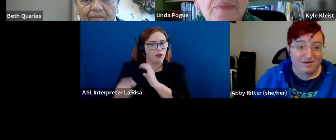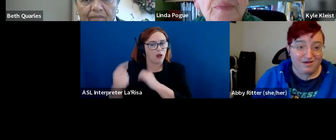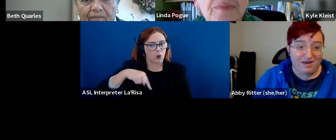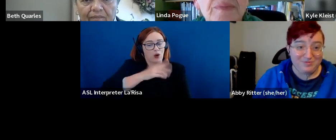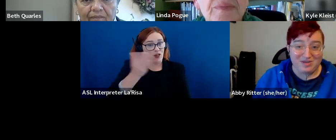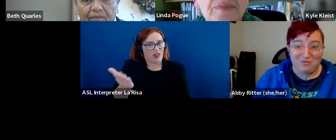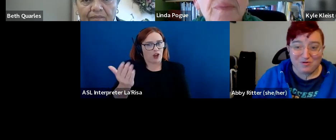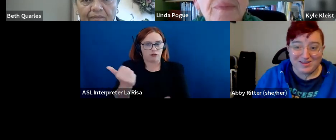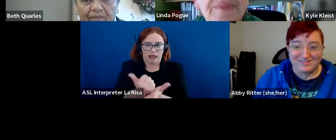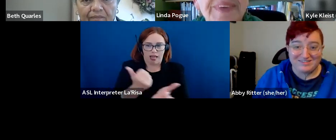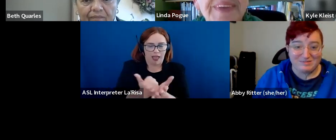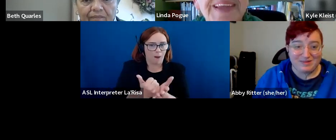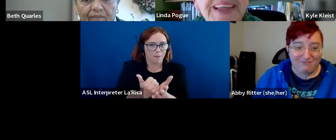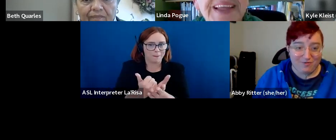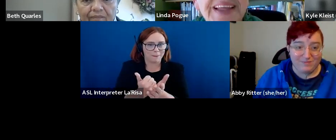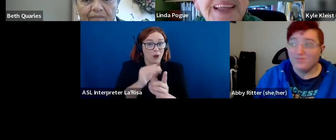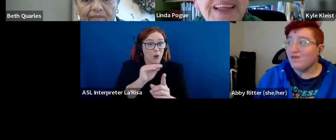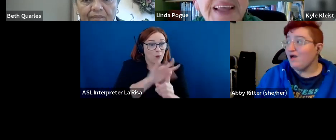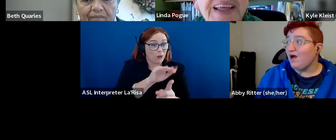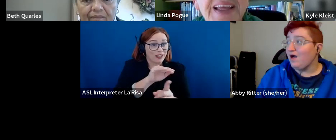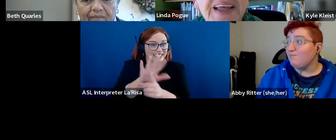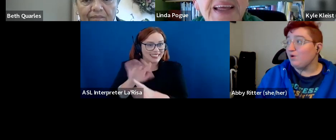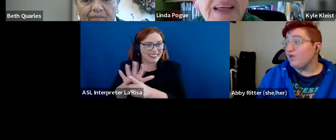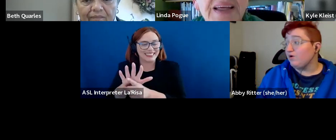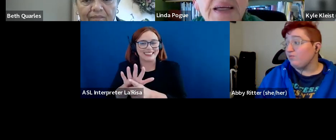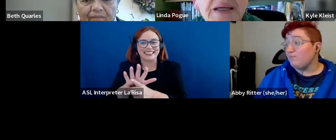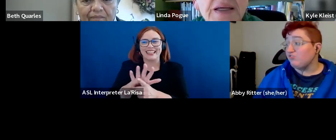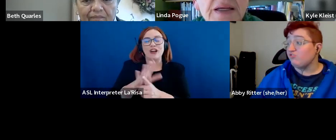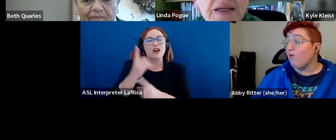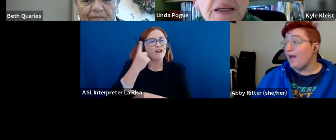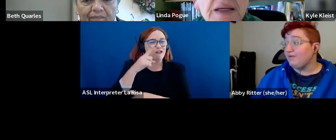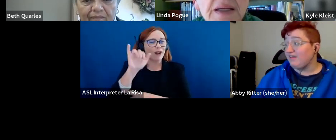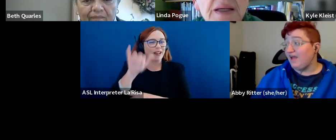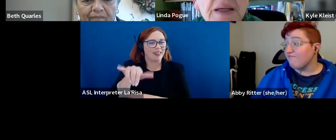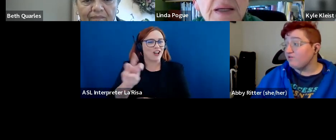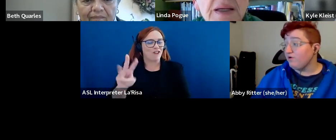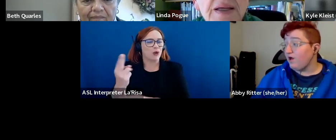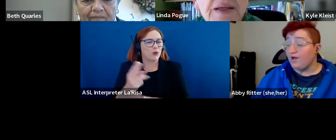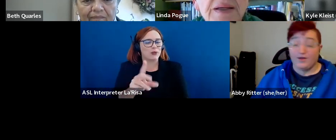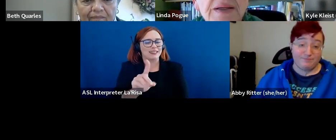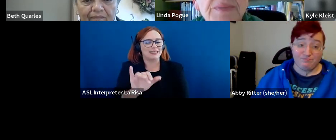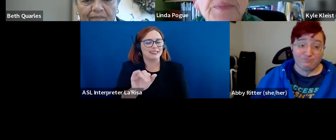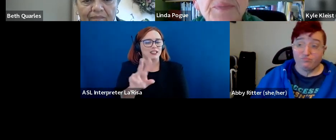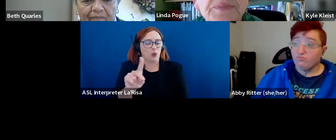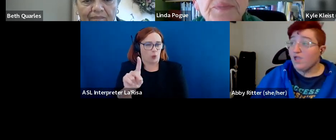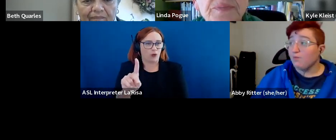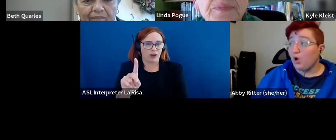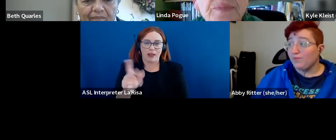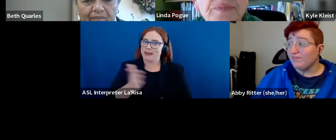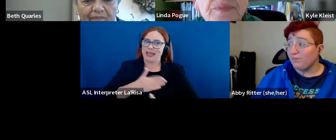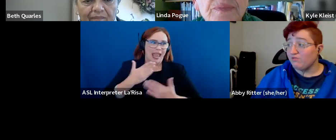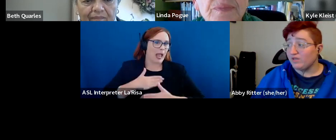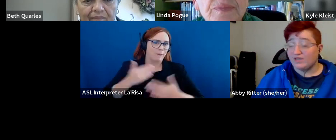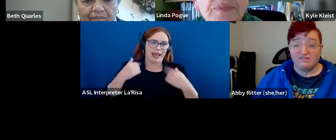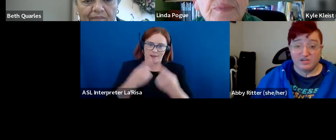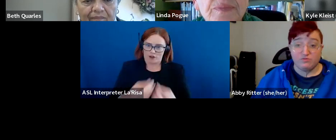help you get oriented to the platform. But we'd be so happy to have you. And we're